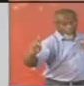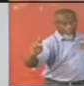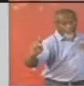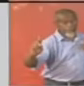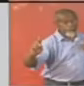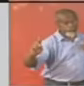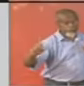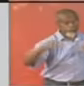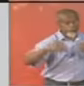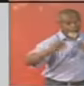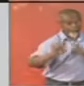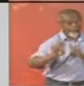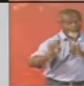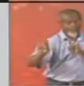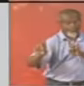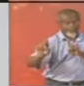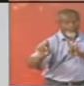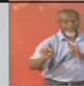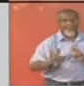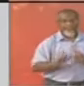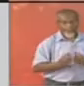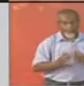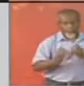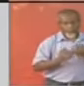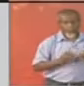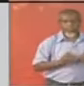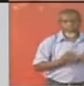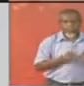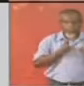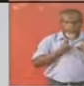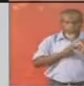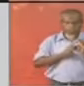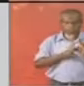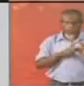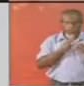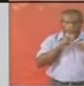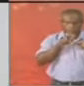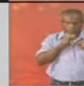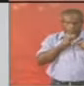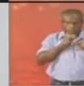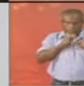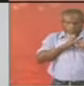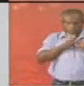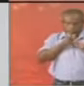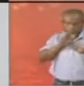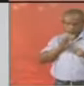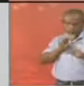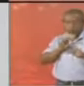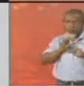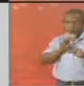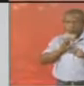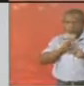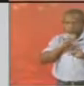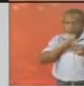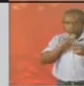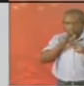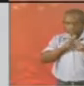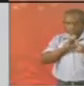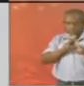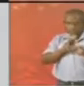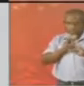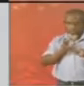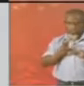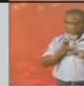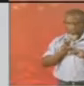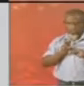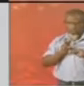some form of, and your chair would have to be located in proximity to the desk, such that when you sit, the air around you is not